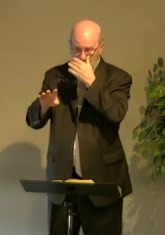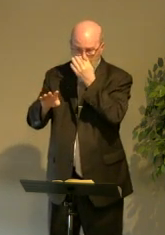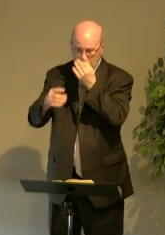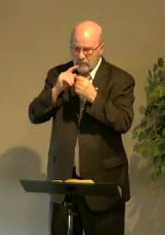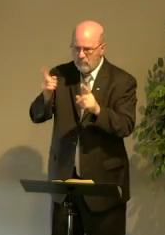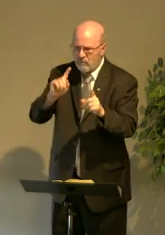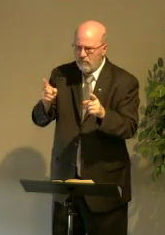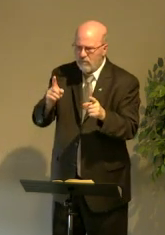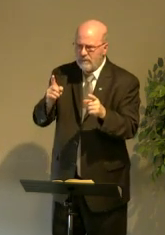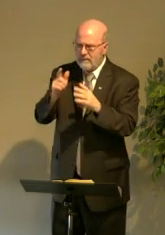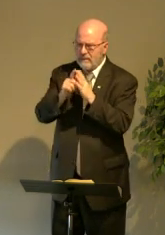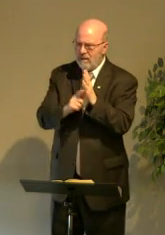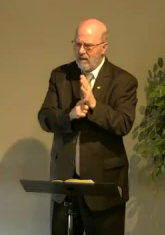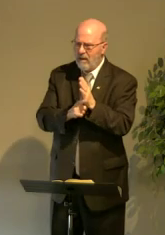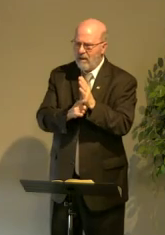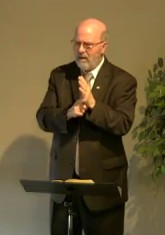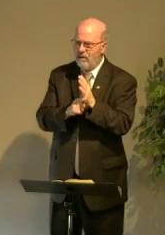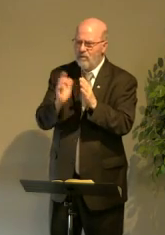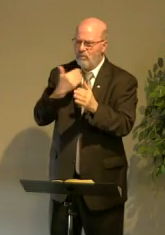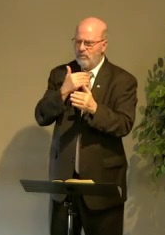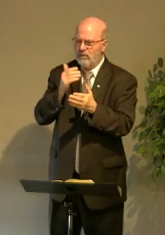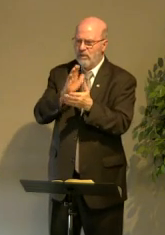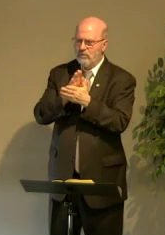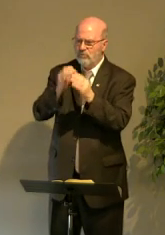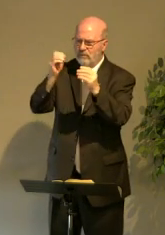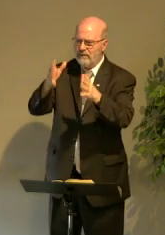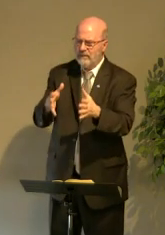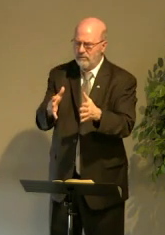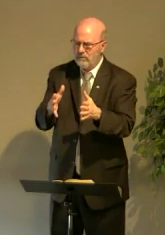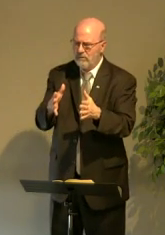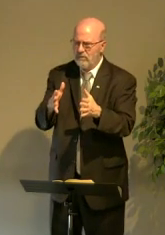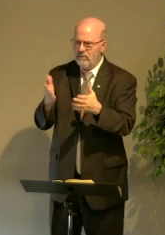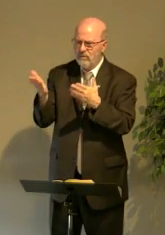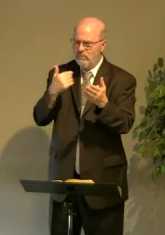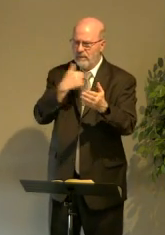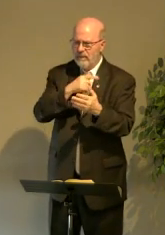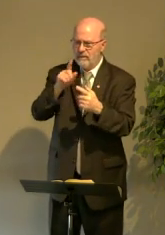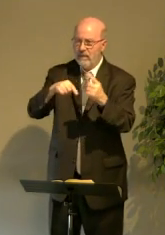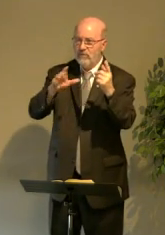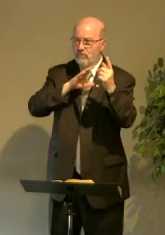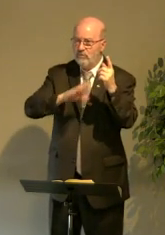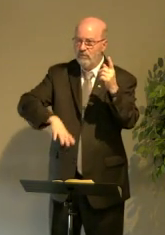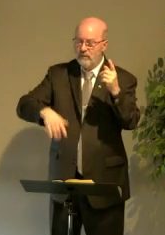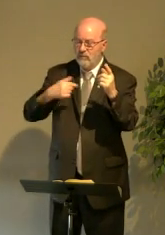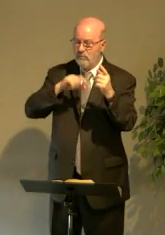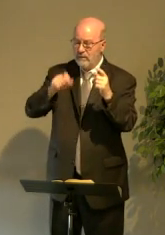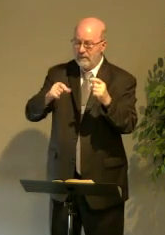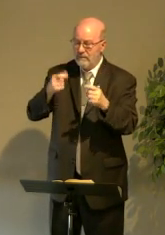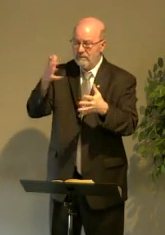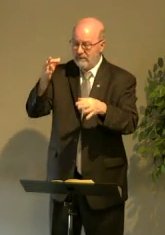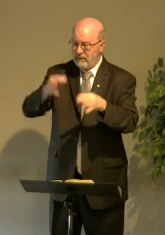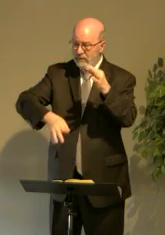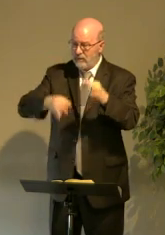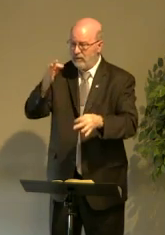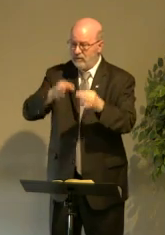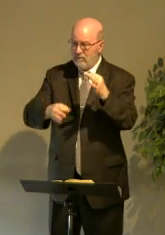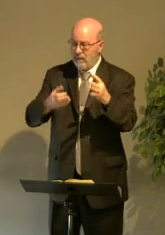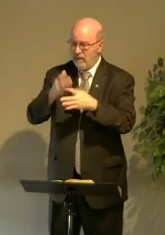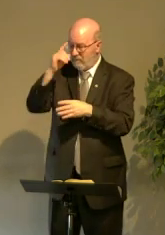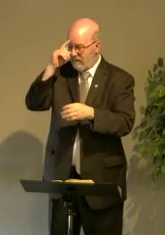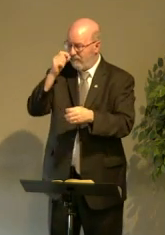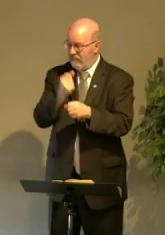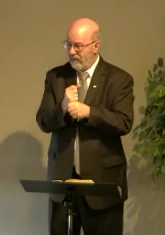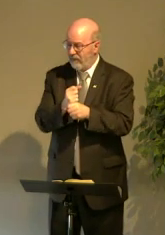said, "Wherefore the law was our schoolmaster to bring us unto Christ, that we might be justified by